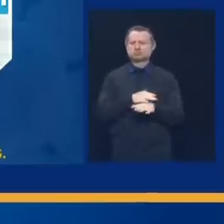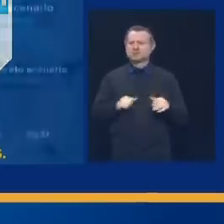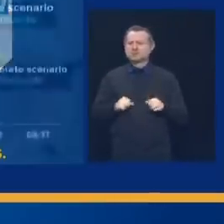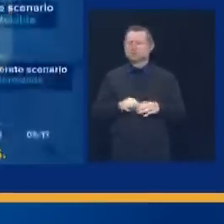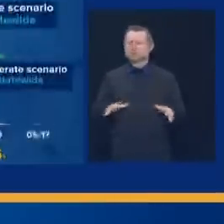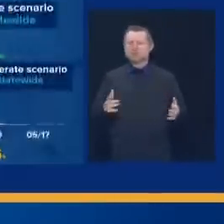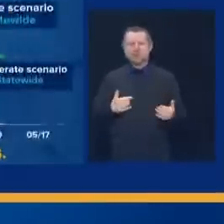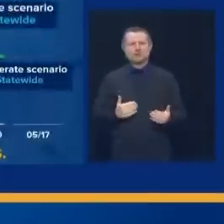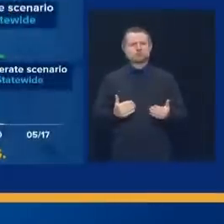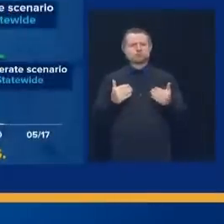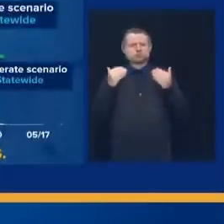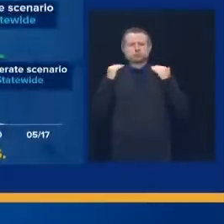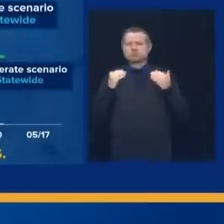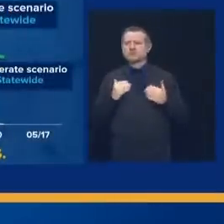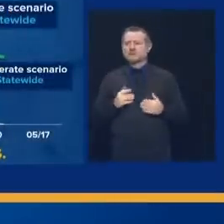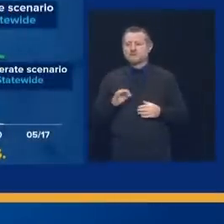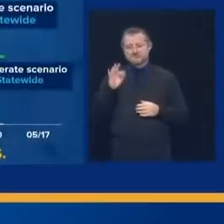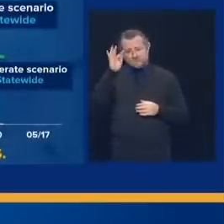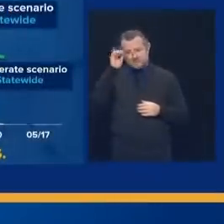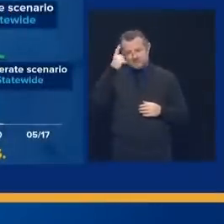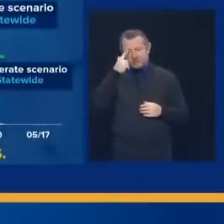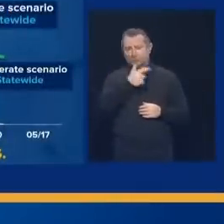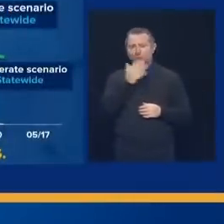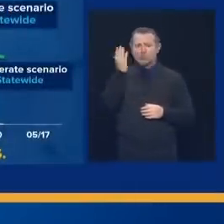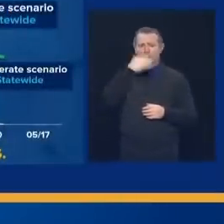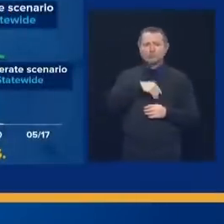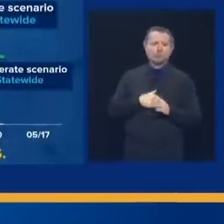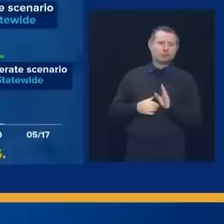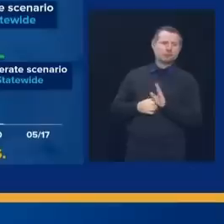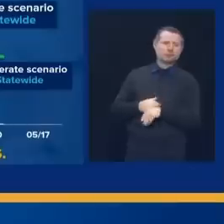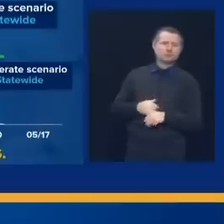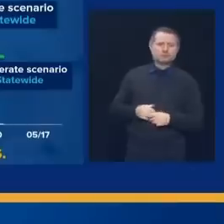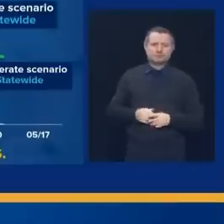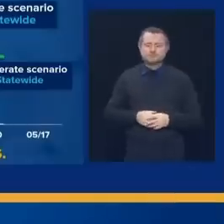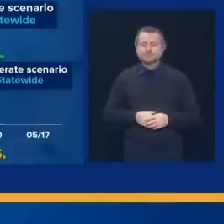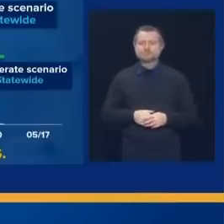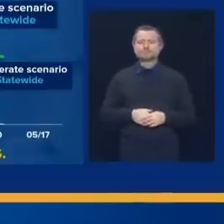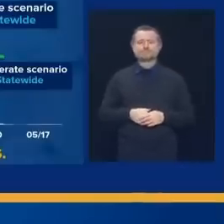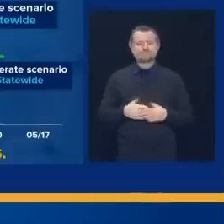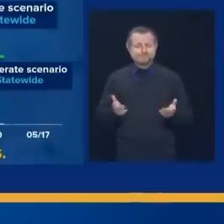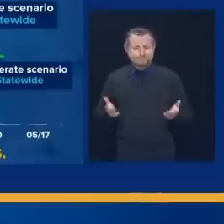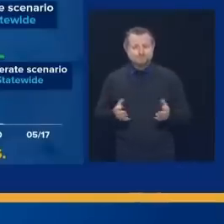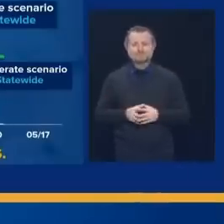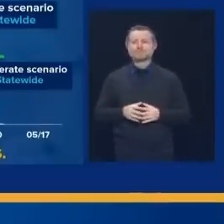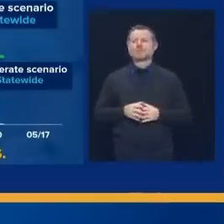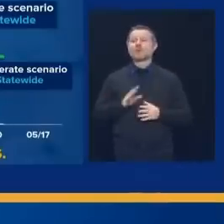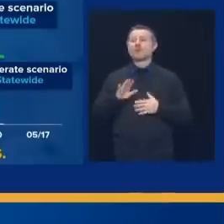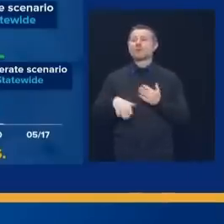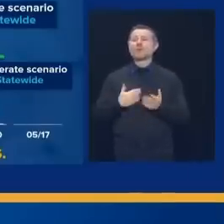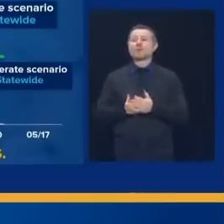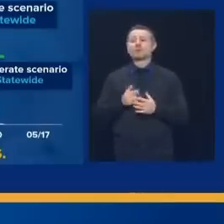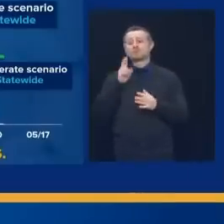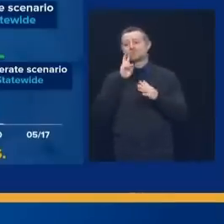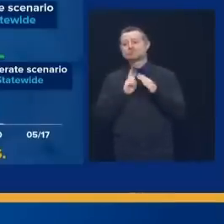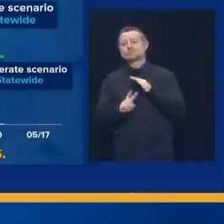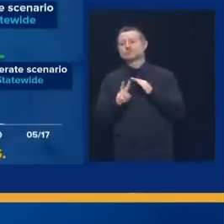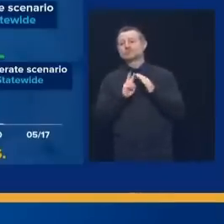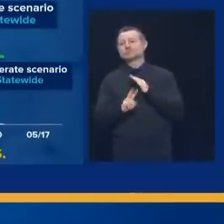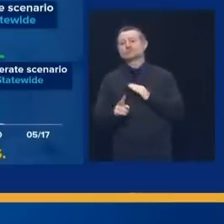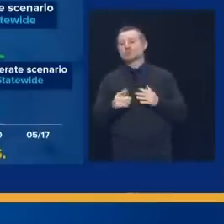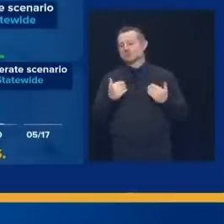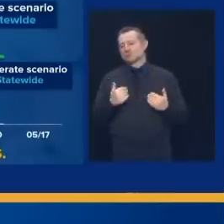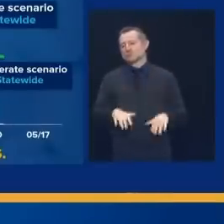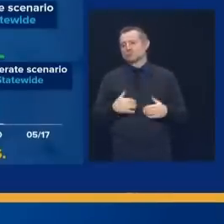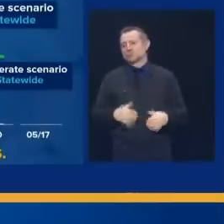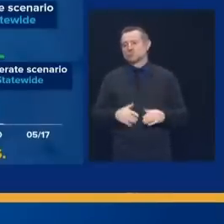federal government didn't know that it was on its way. Fact, every projection model said between